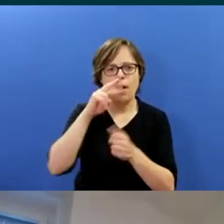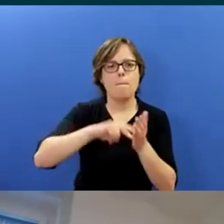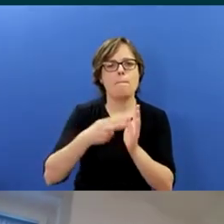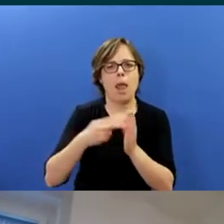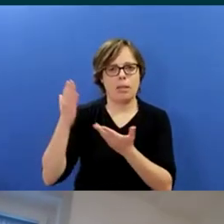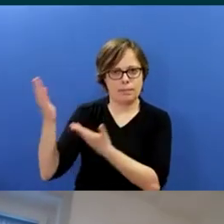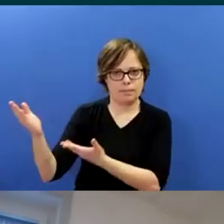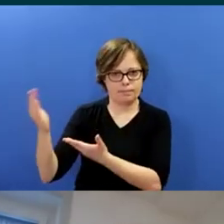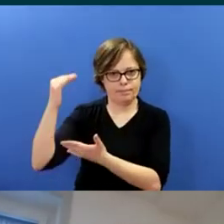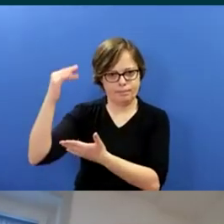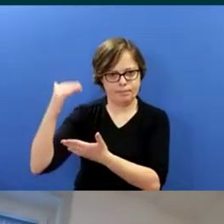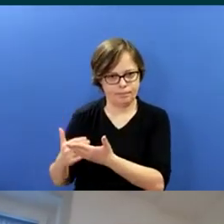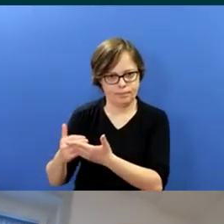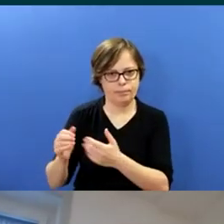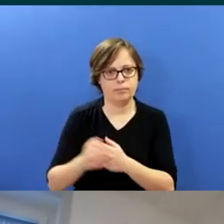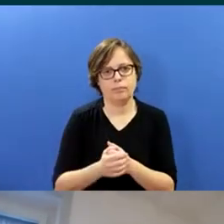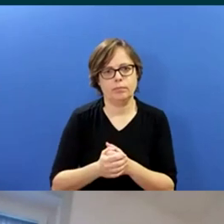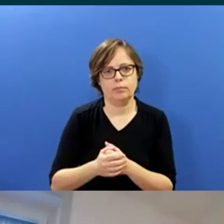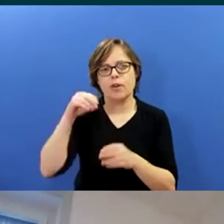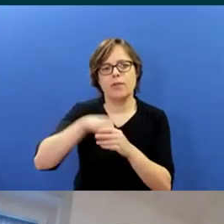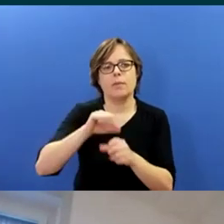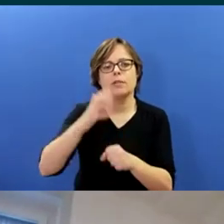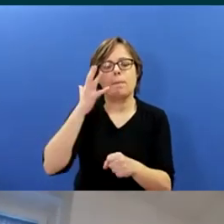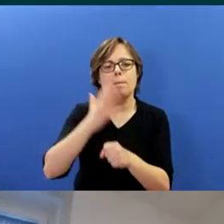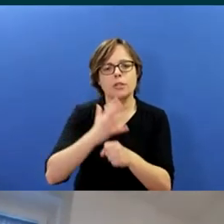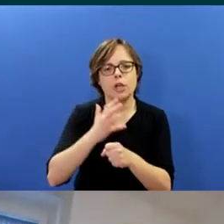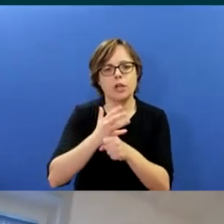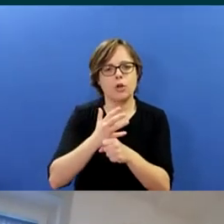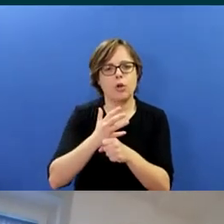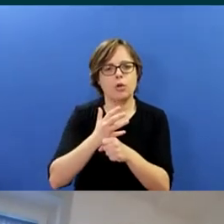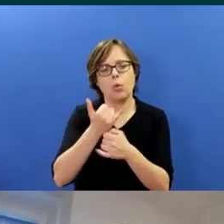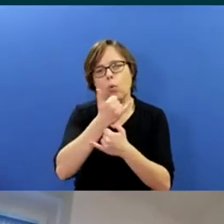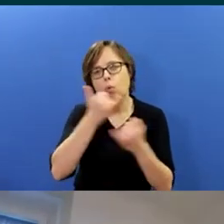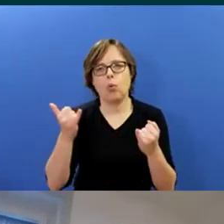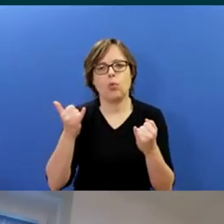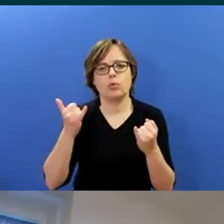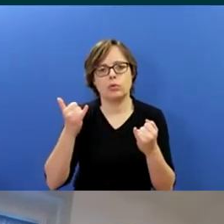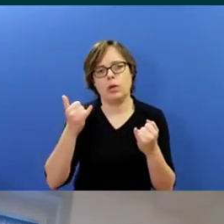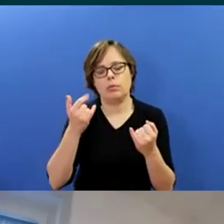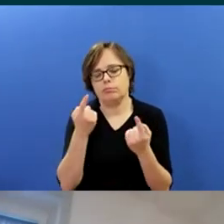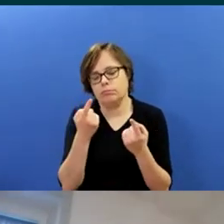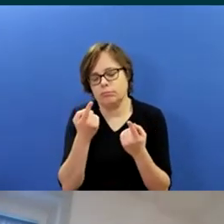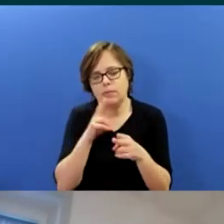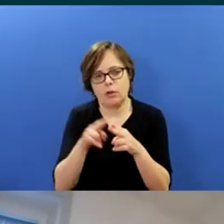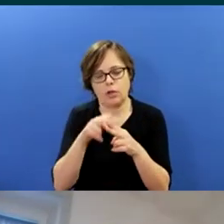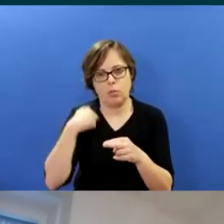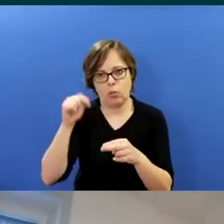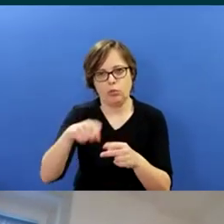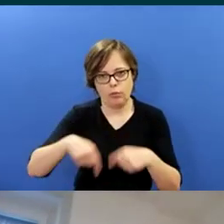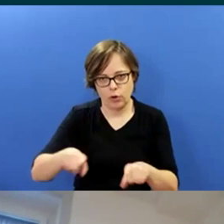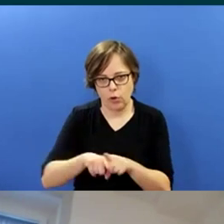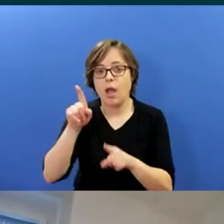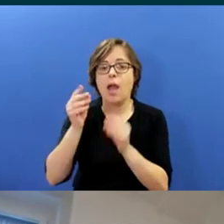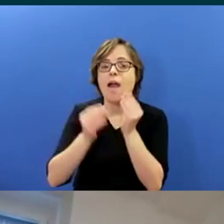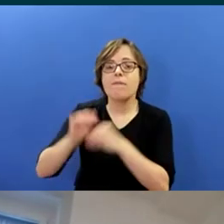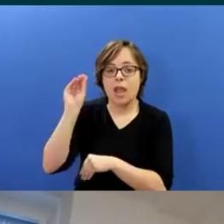of 15 measures, and 3 out of these 15 measures are so-called smart city projects. So for